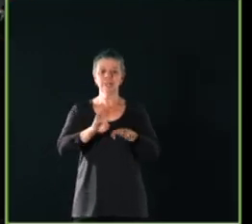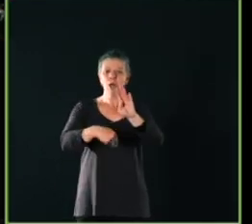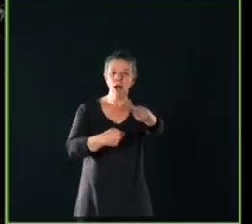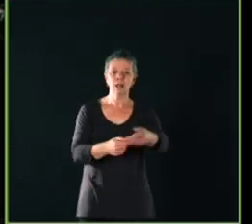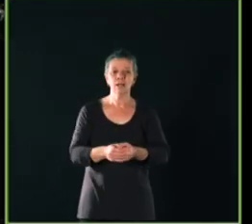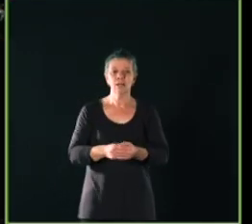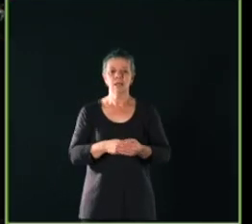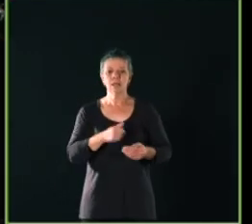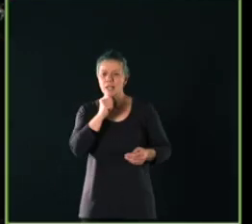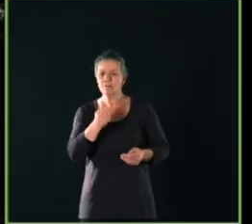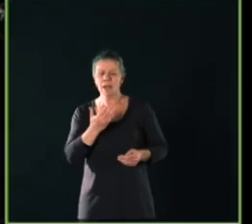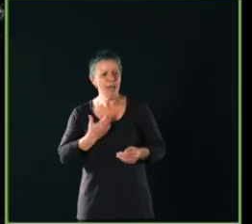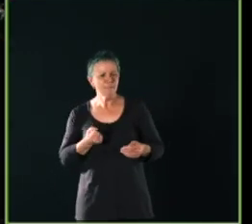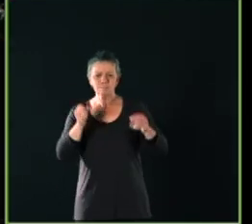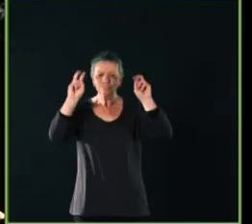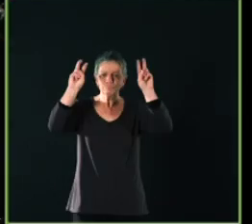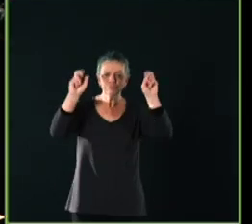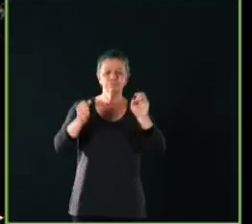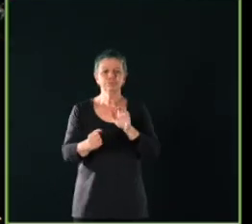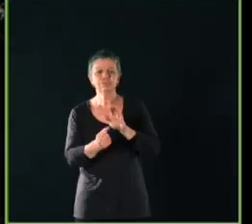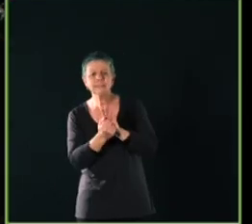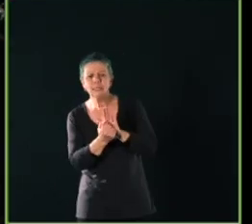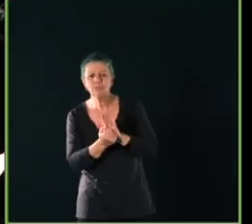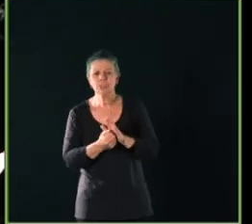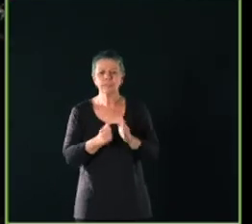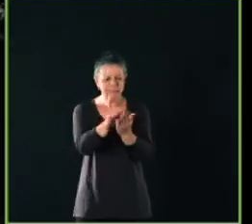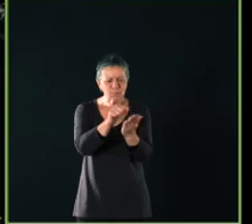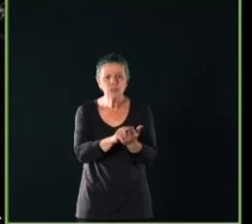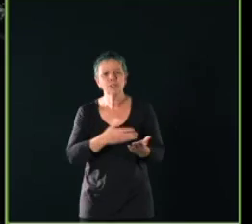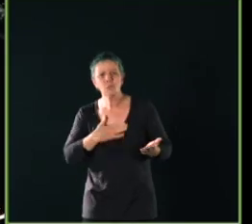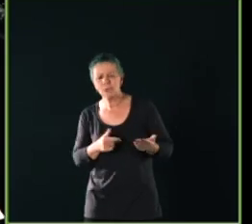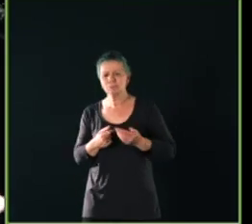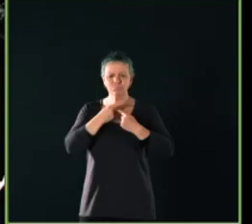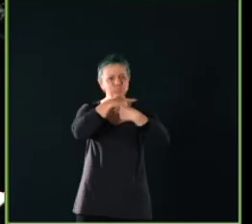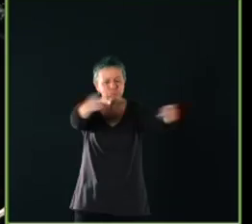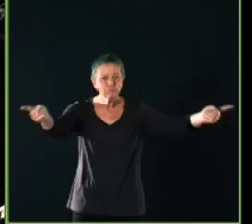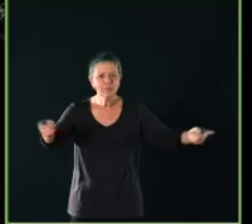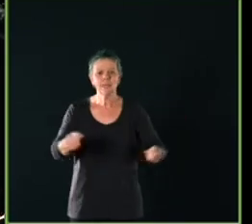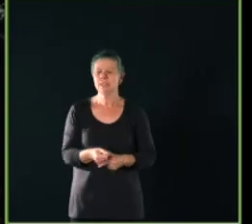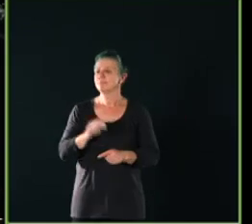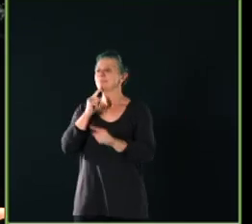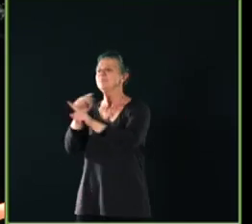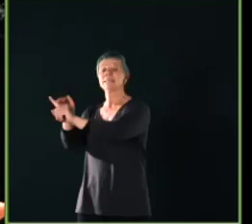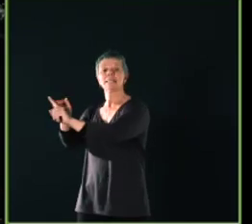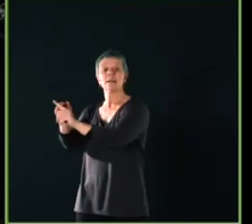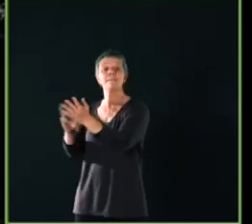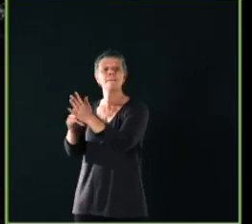talk to Matt over there and he'll sign you up for the next Pachakacha at the Old Library, where we get a very diverse range of speakers